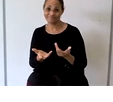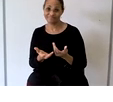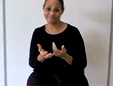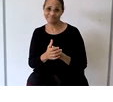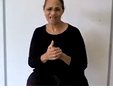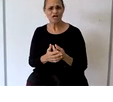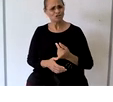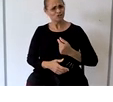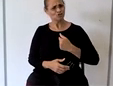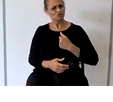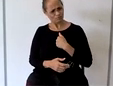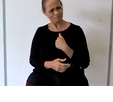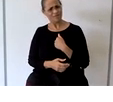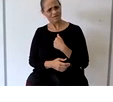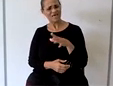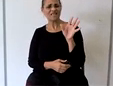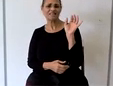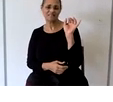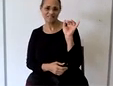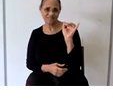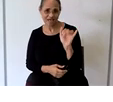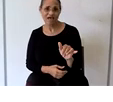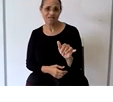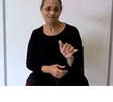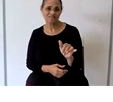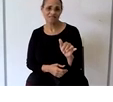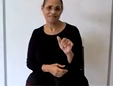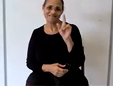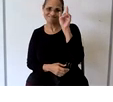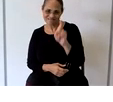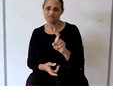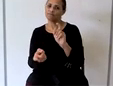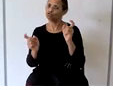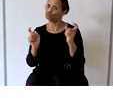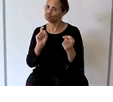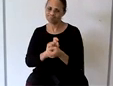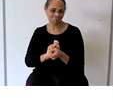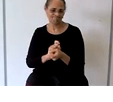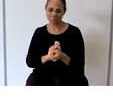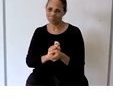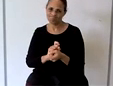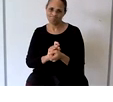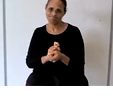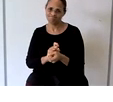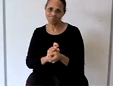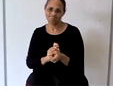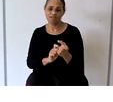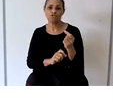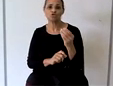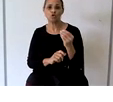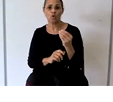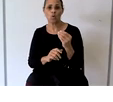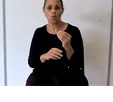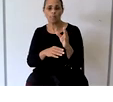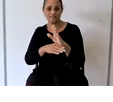to me, that needs to be changed. It needs to be changed. So the next slide, I'll